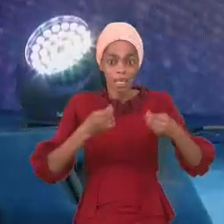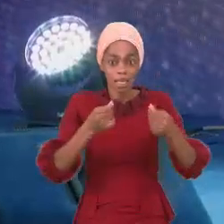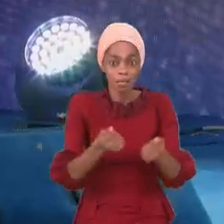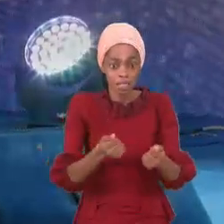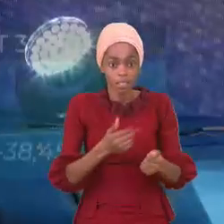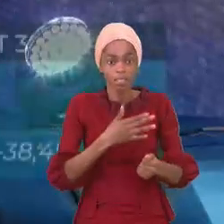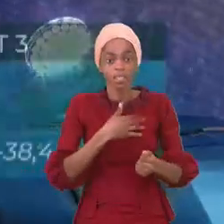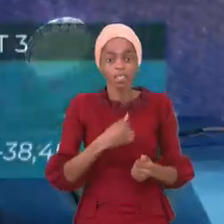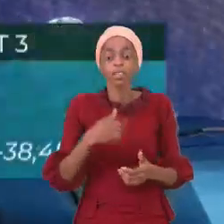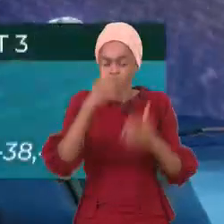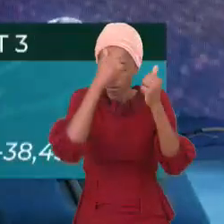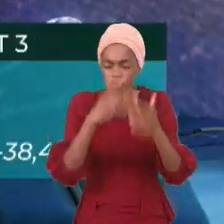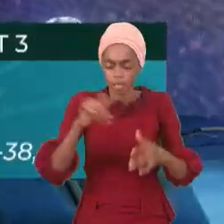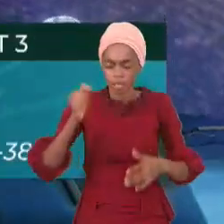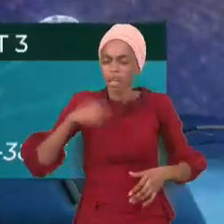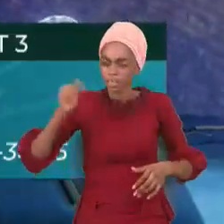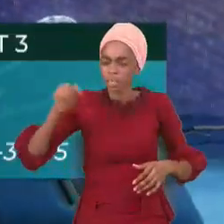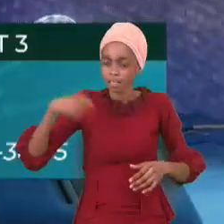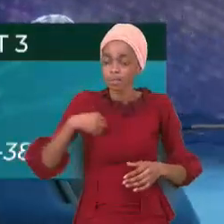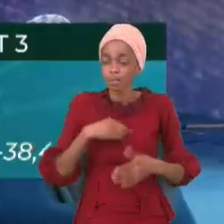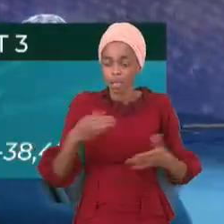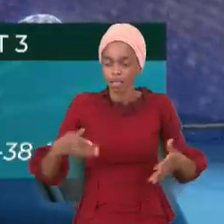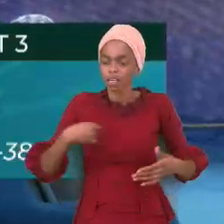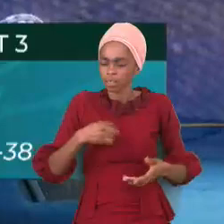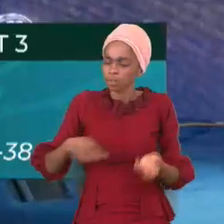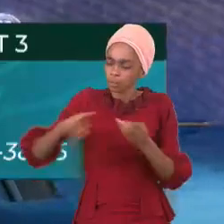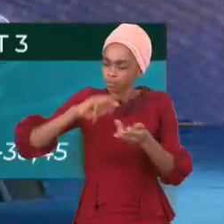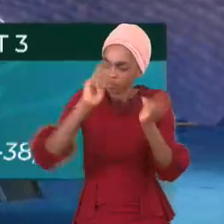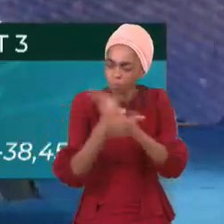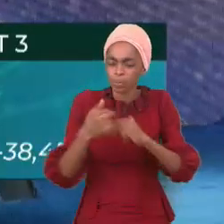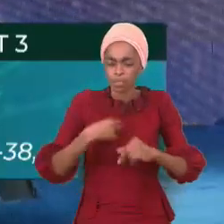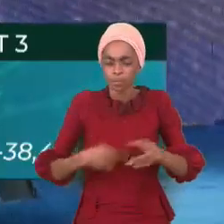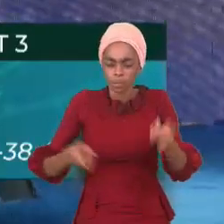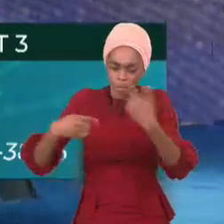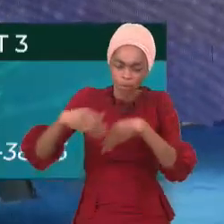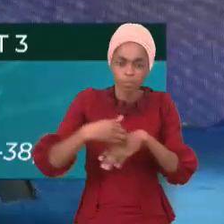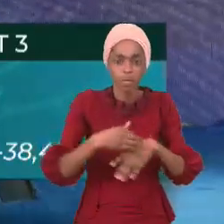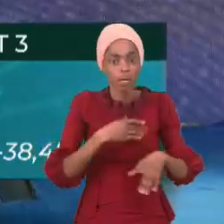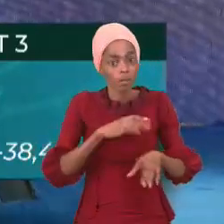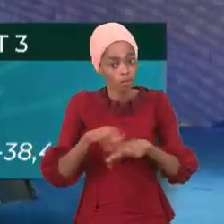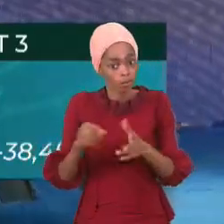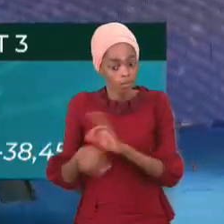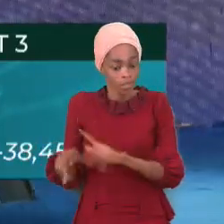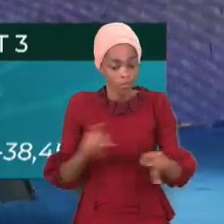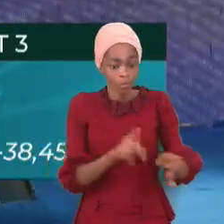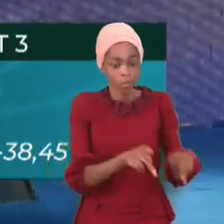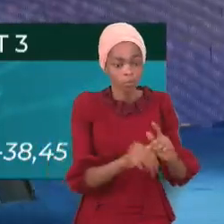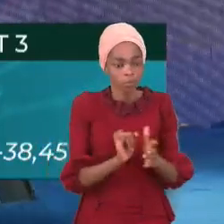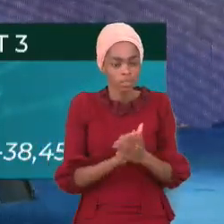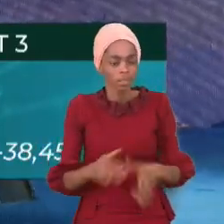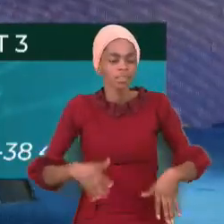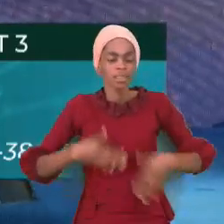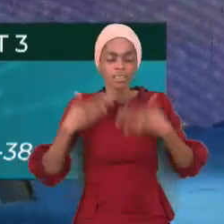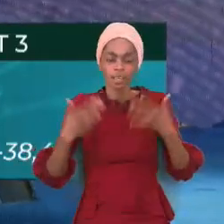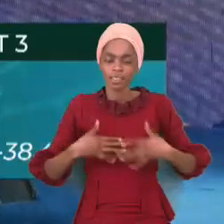we're here. We return. We repent. And those people that gladly received his